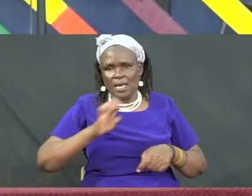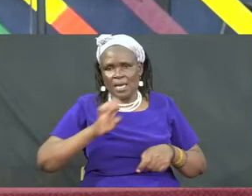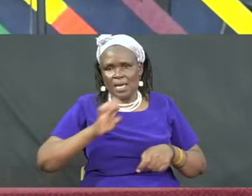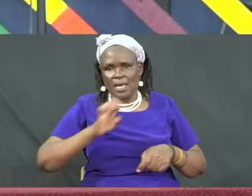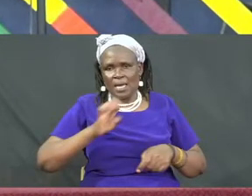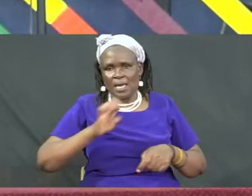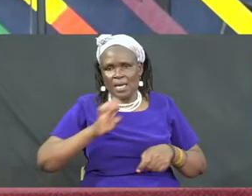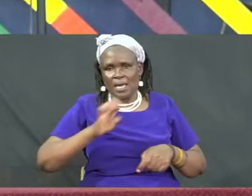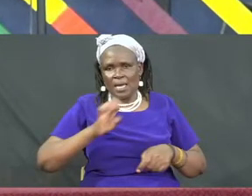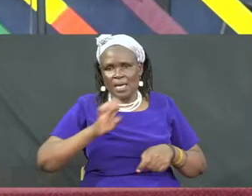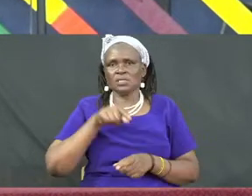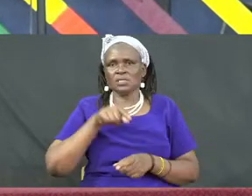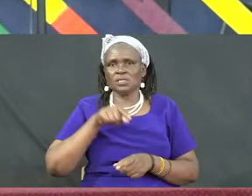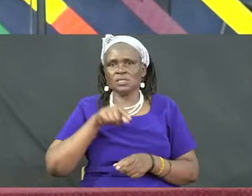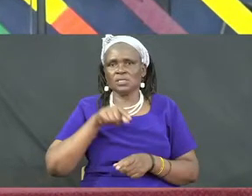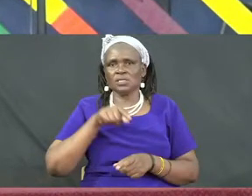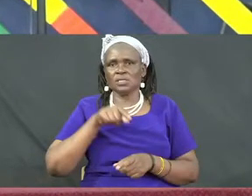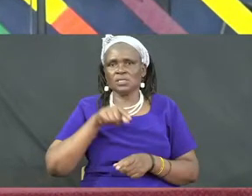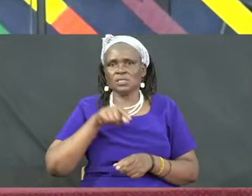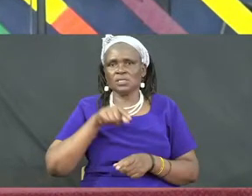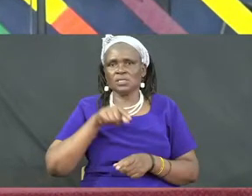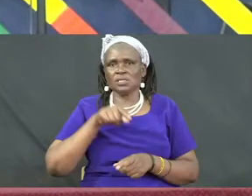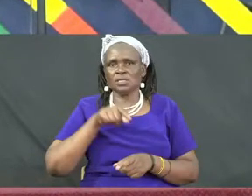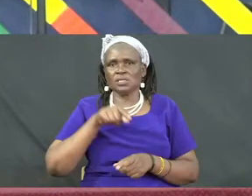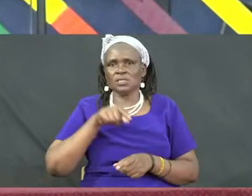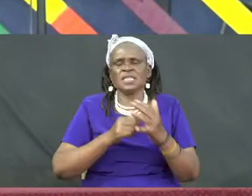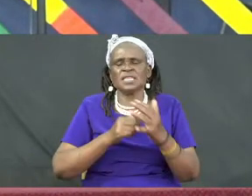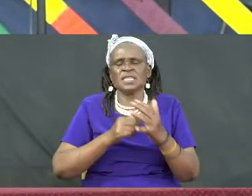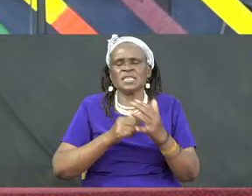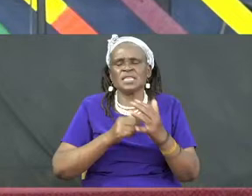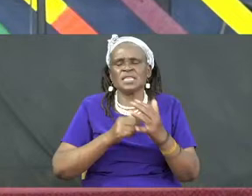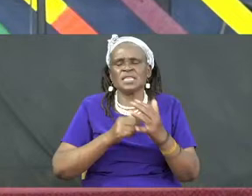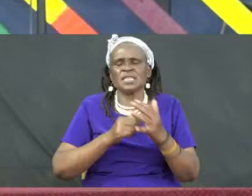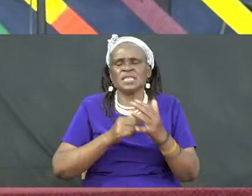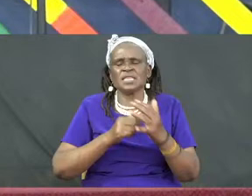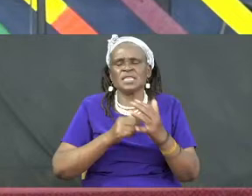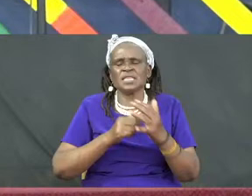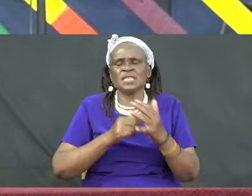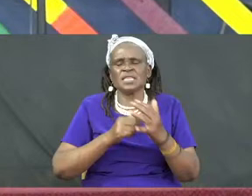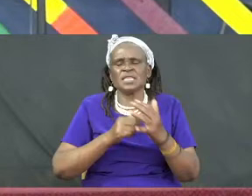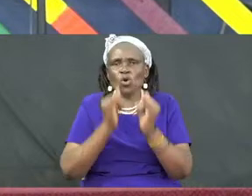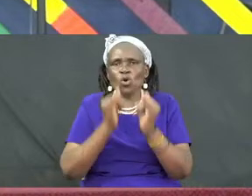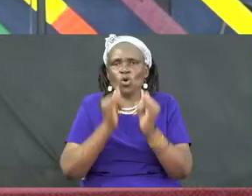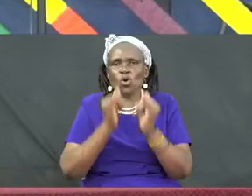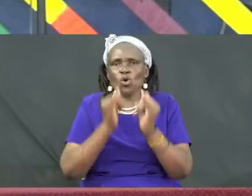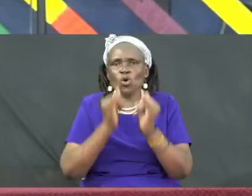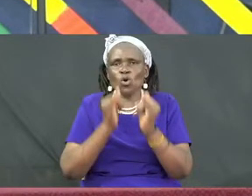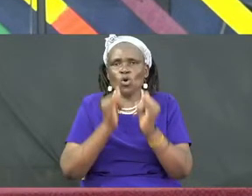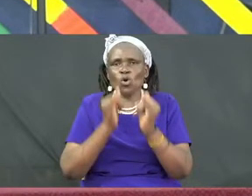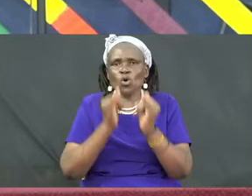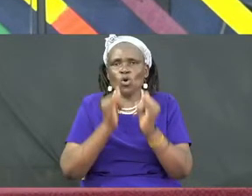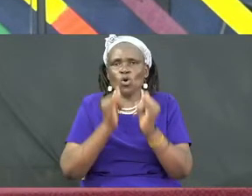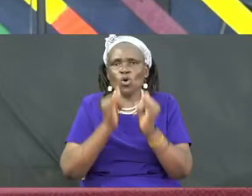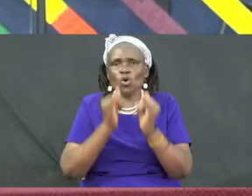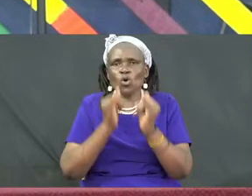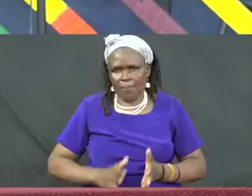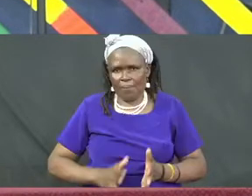Roman Empire were idolatrous. They worshipped various gods, including emperor